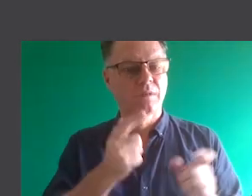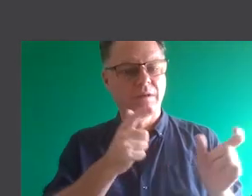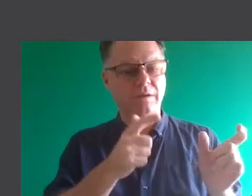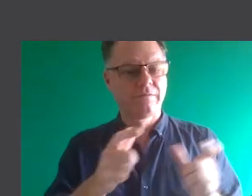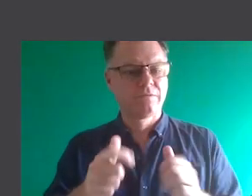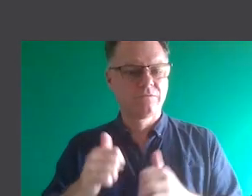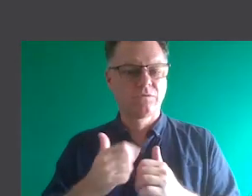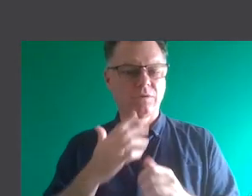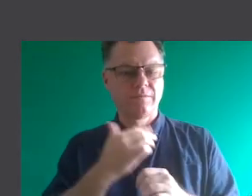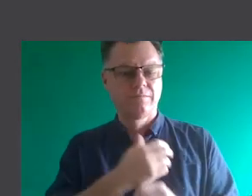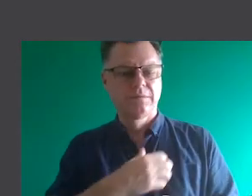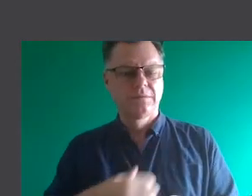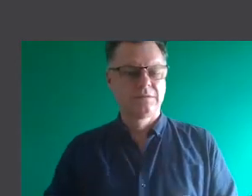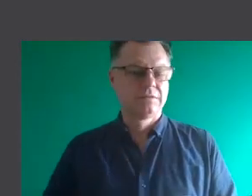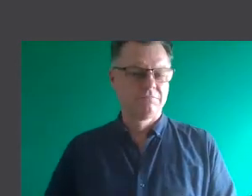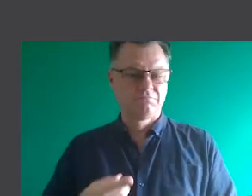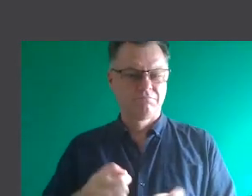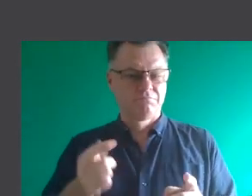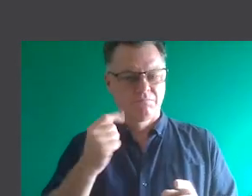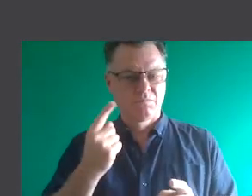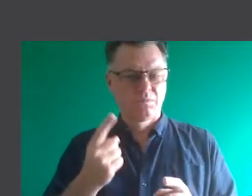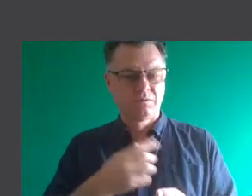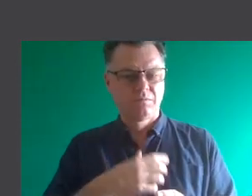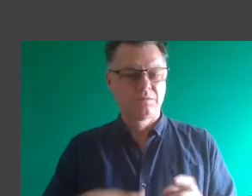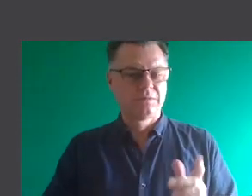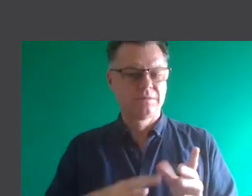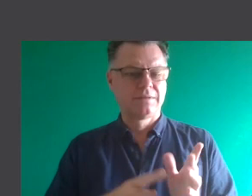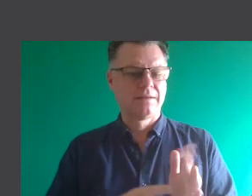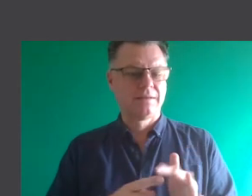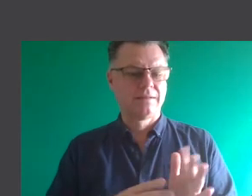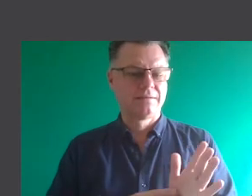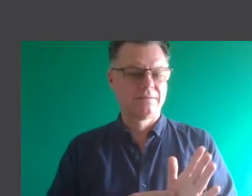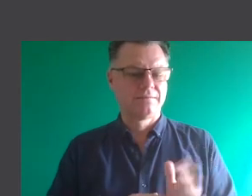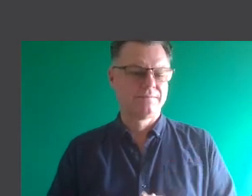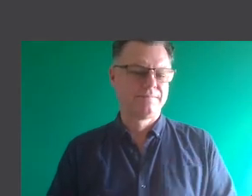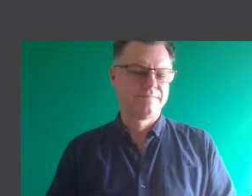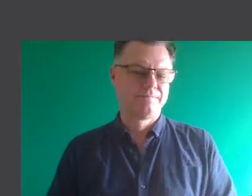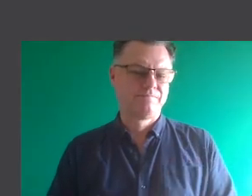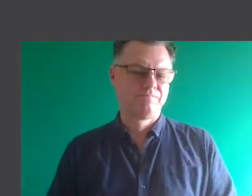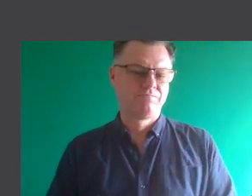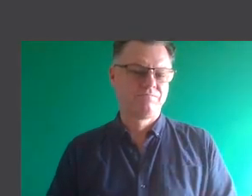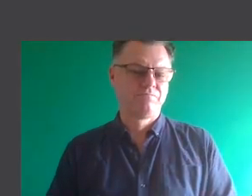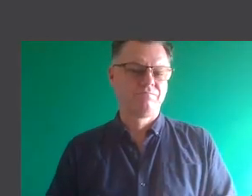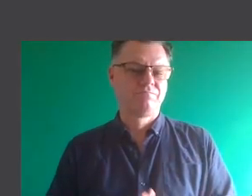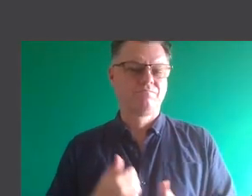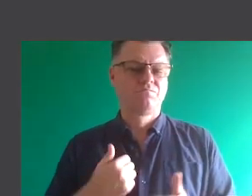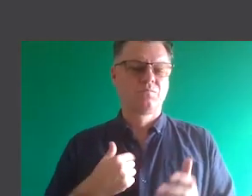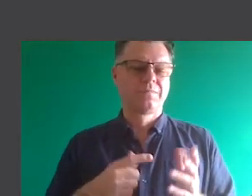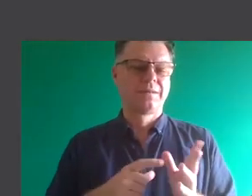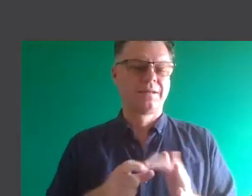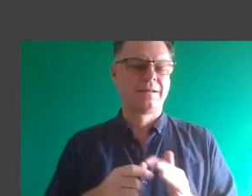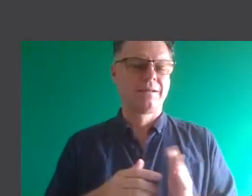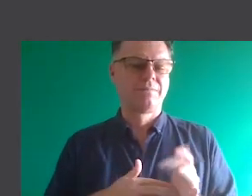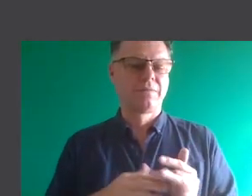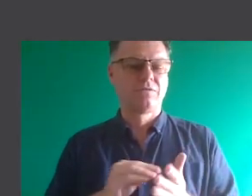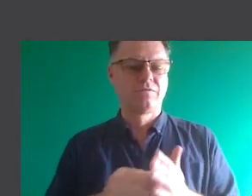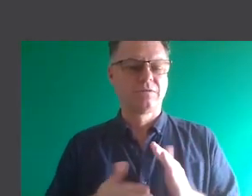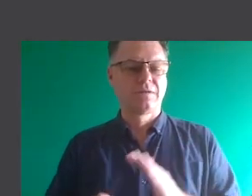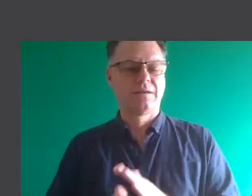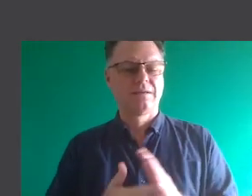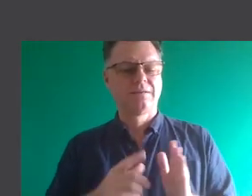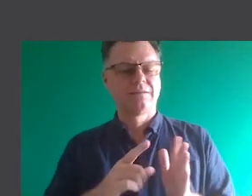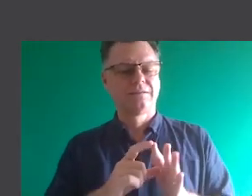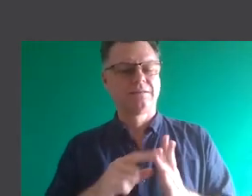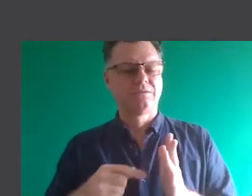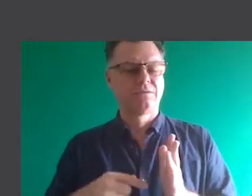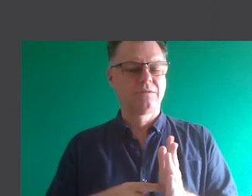Just give you a bit of an overview on the governance structure. Our minister, as you would probably realise, is Minister Allen. We are an